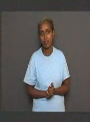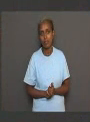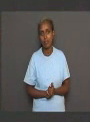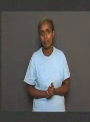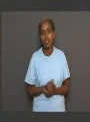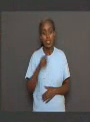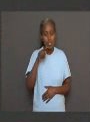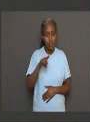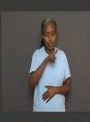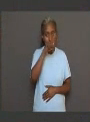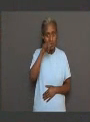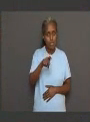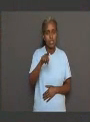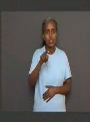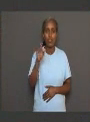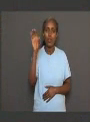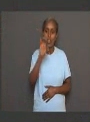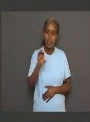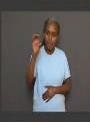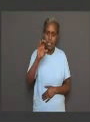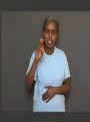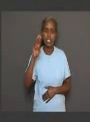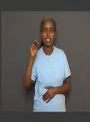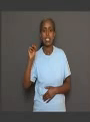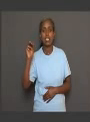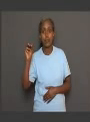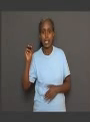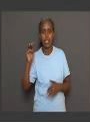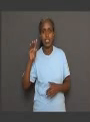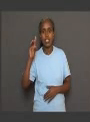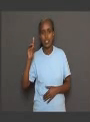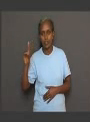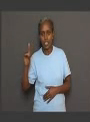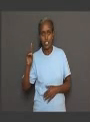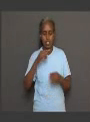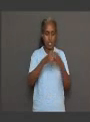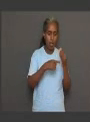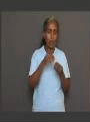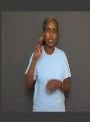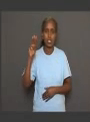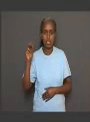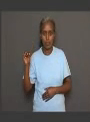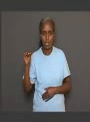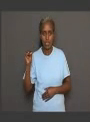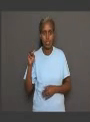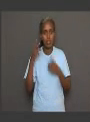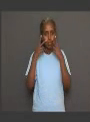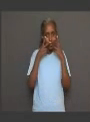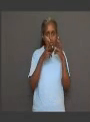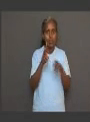Your equation for finding the mean deviation about the mean should look like